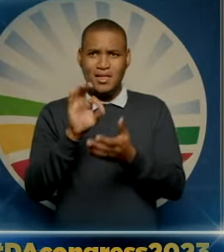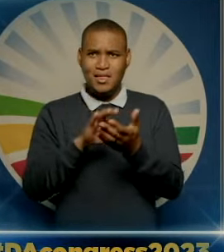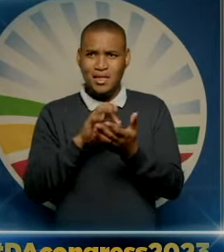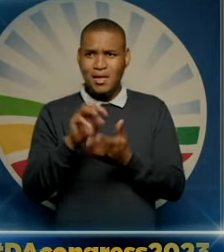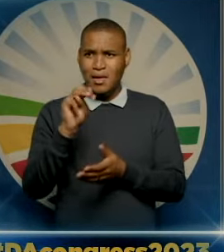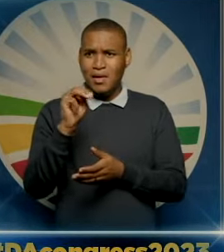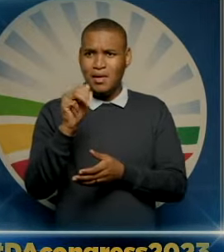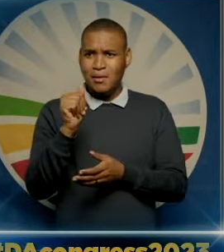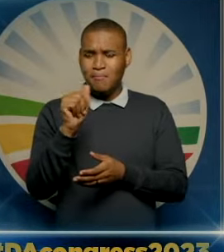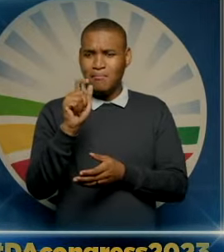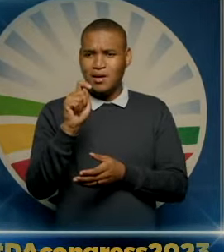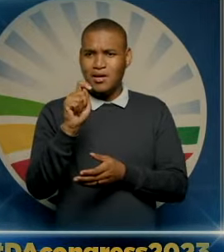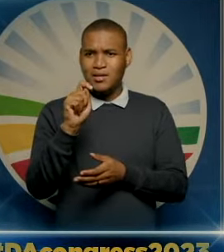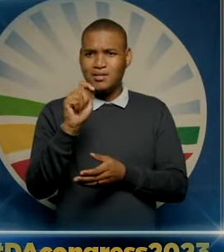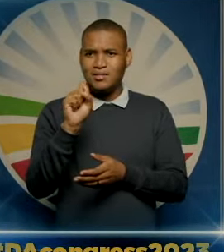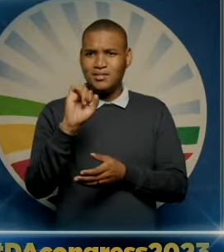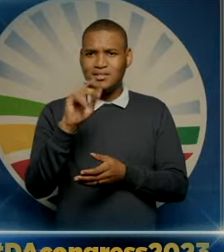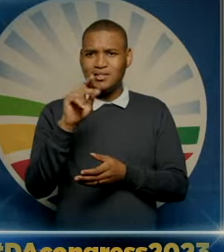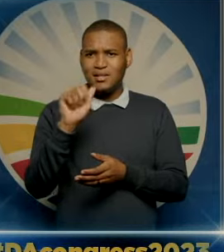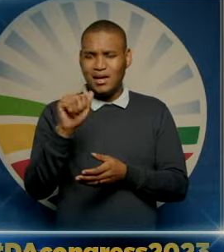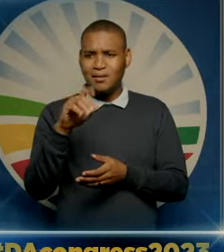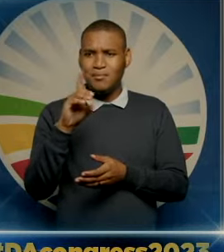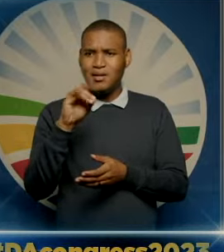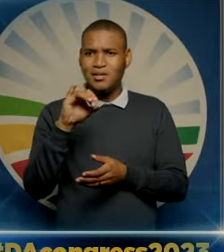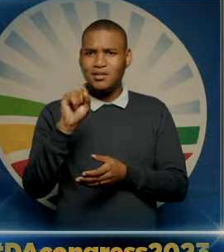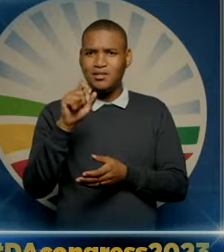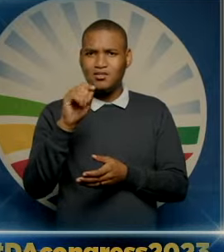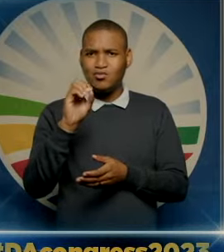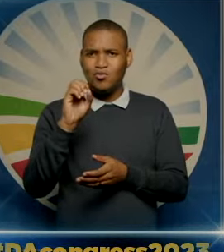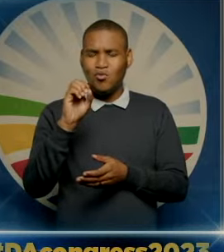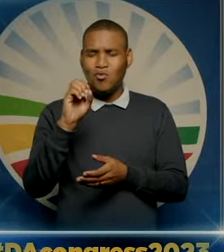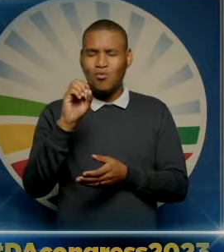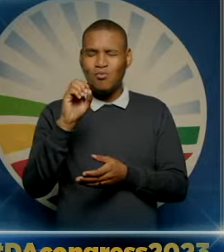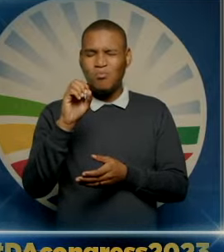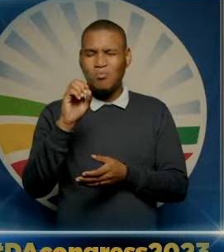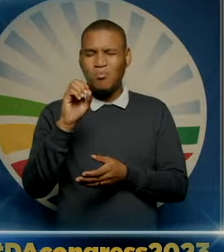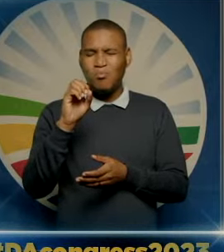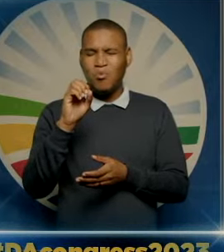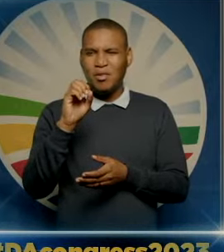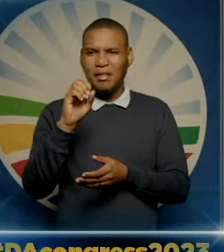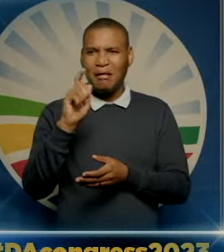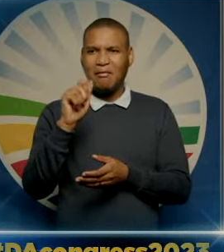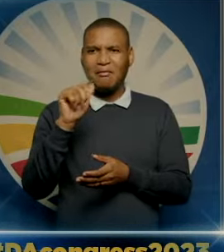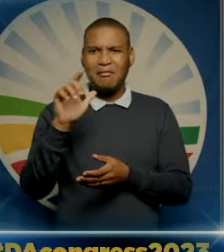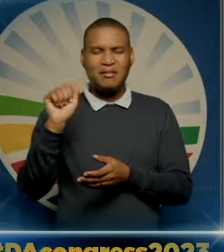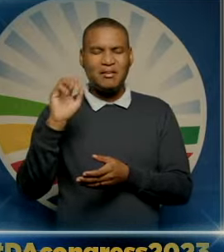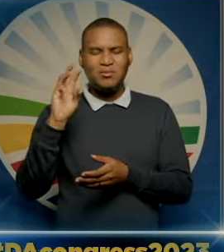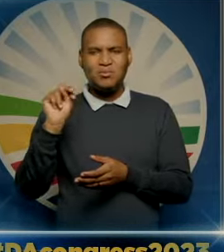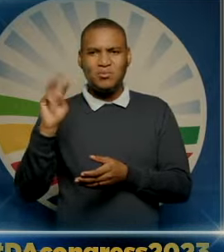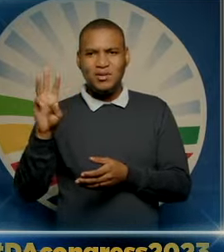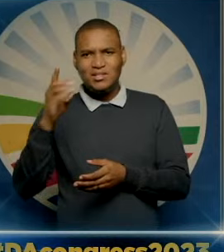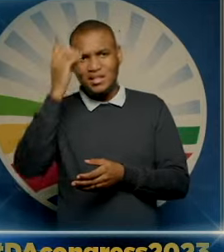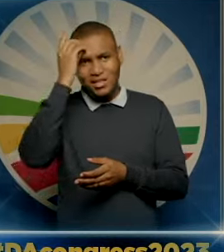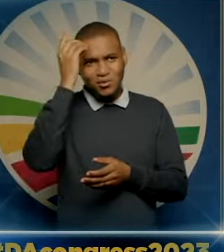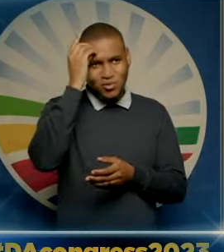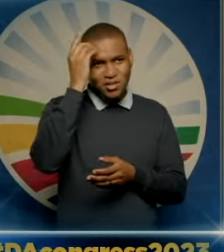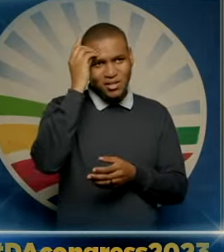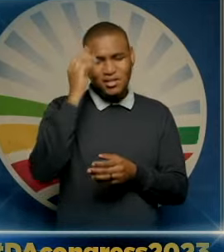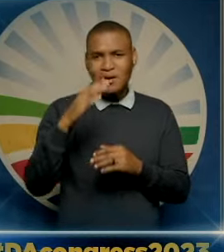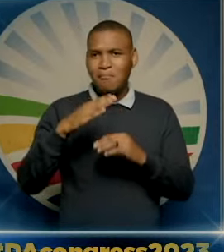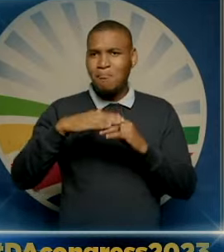Enoch Mukjikima, Ditsobota, and Etequini all tell the same story, Democrats. More than